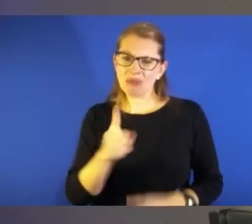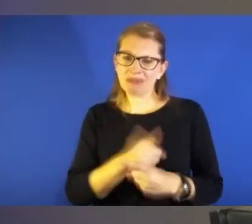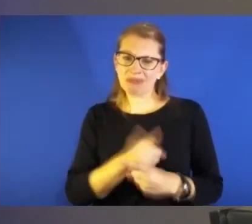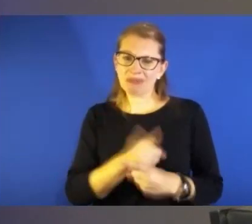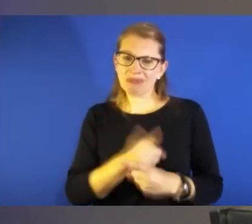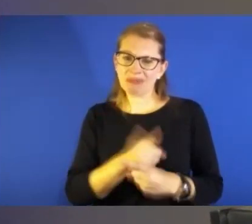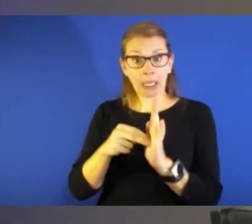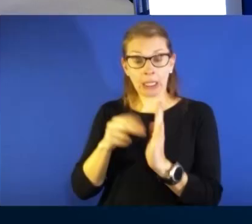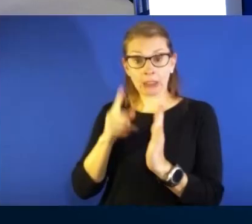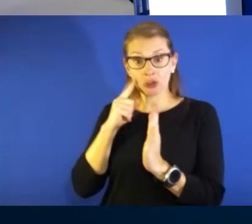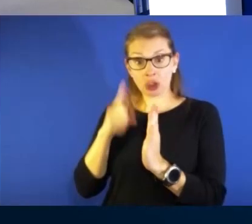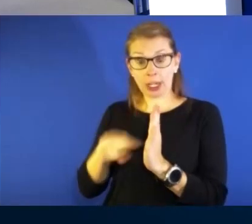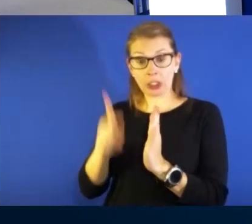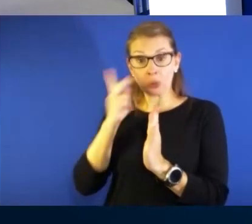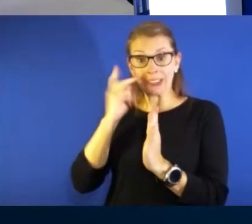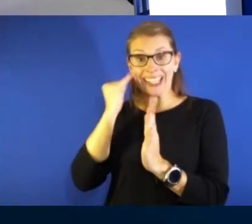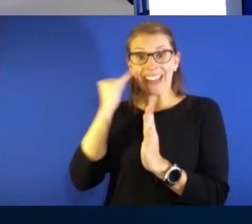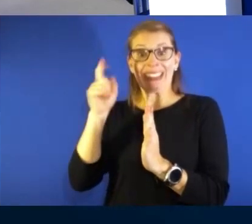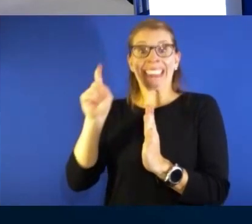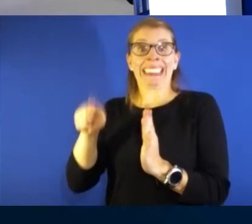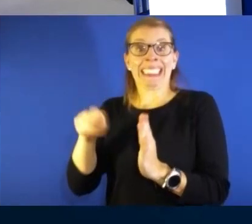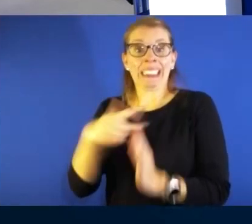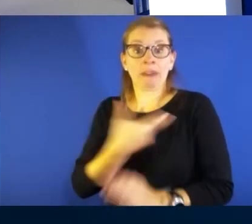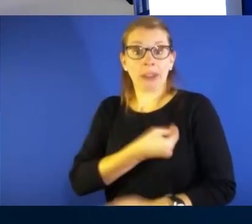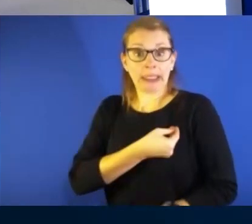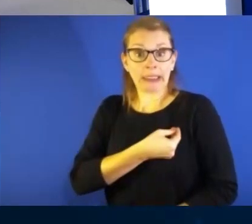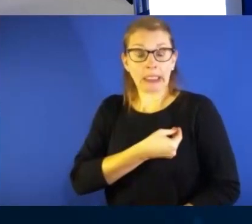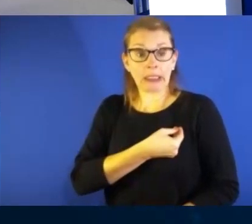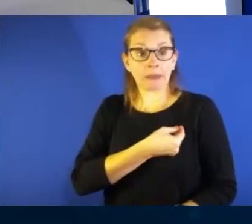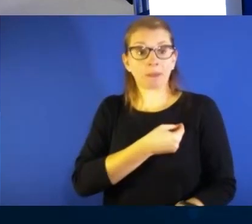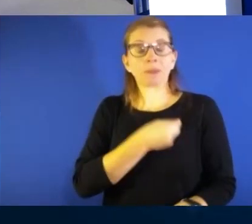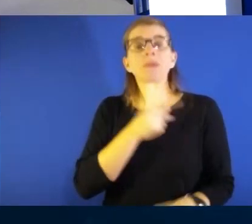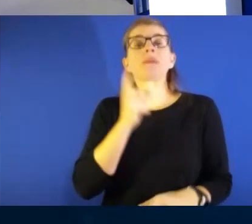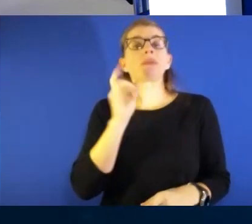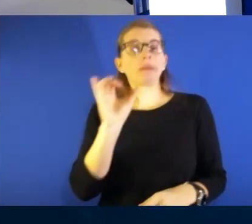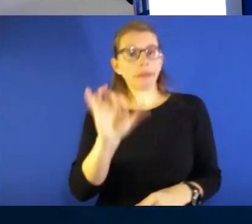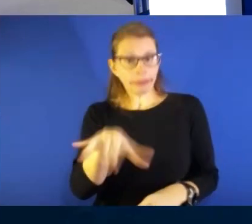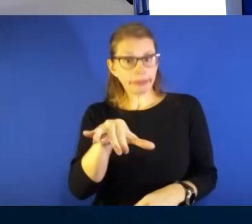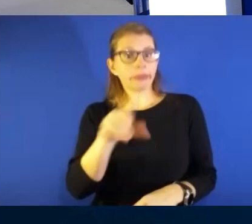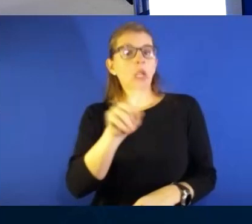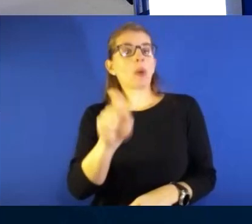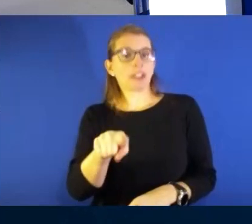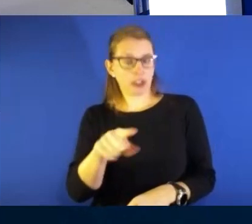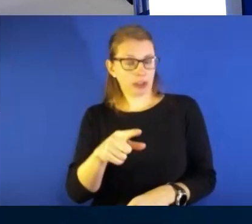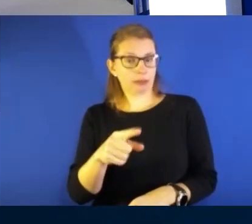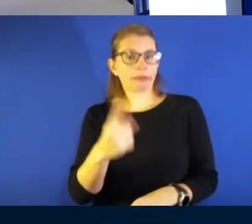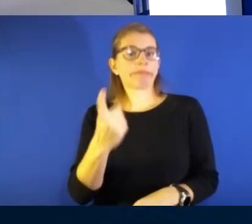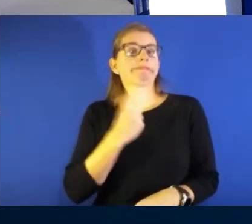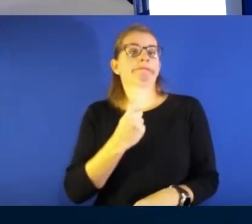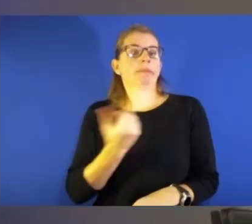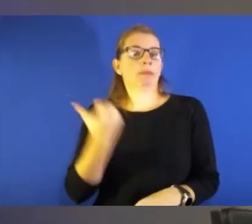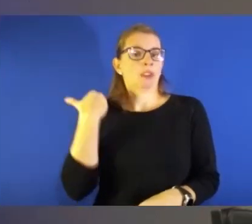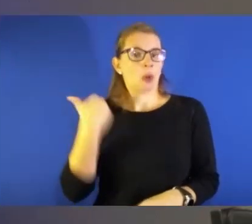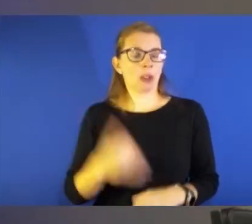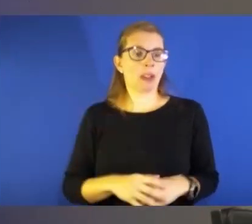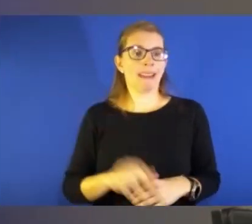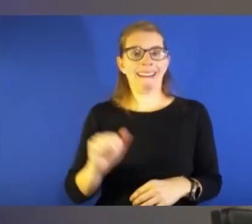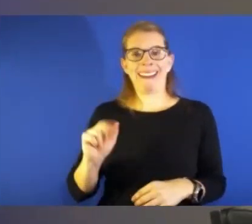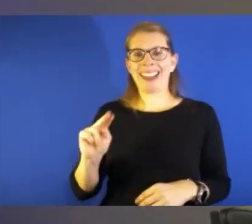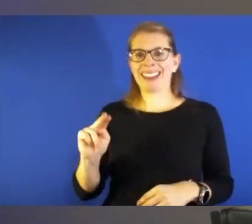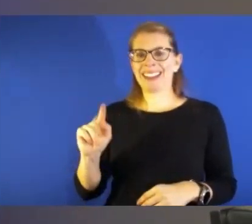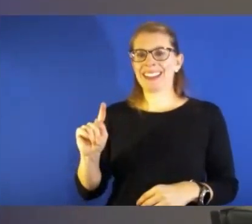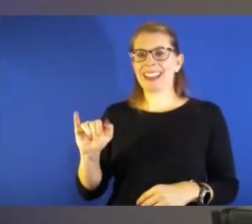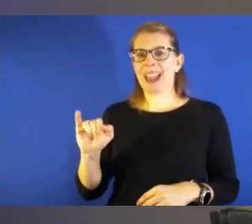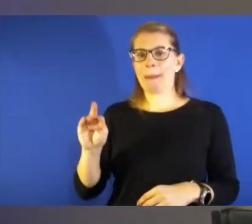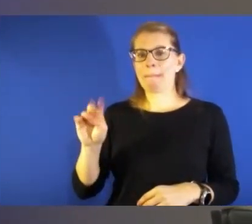need the vaccine? I think that we have gotten that before. That would, we don't, that antibody test wouldn't tell us that,